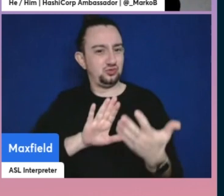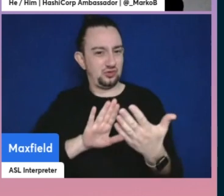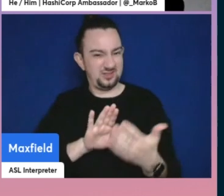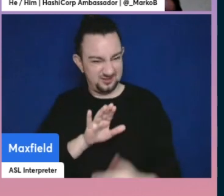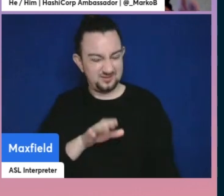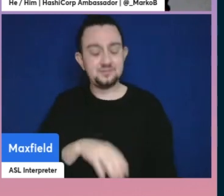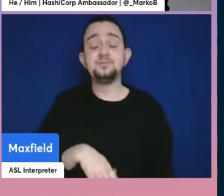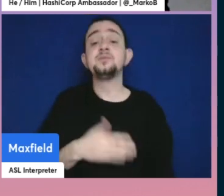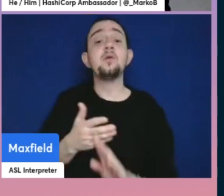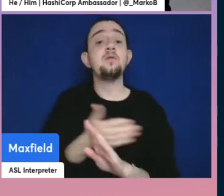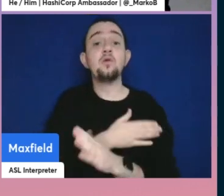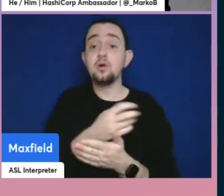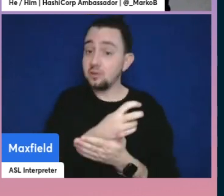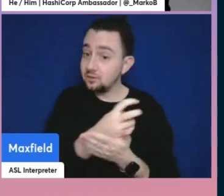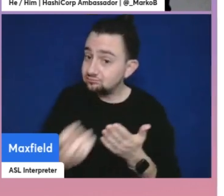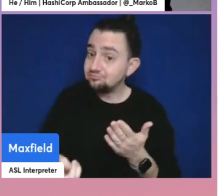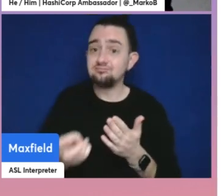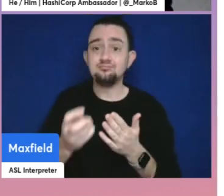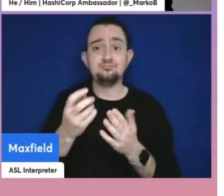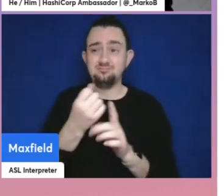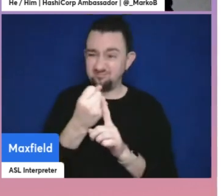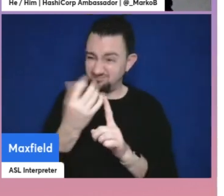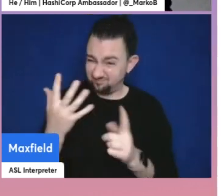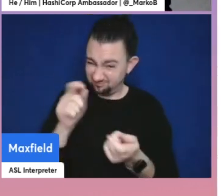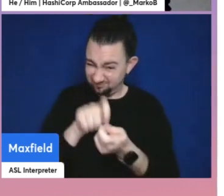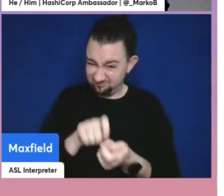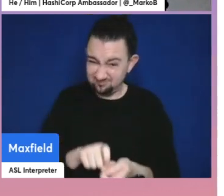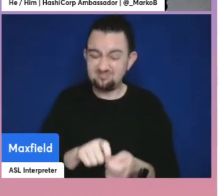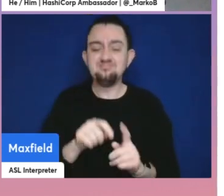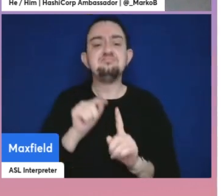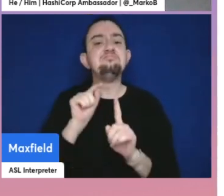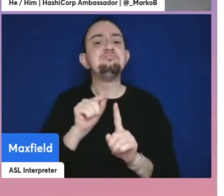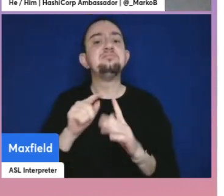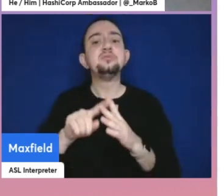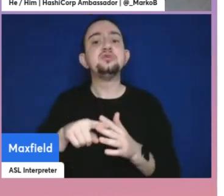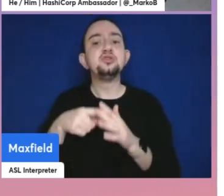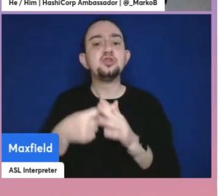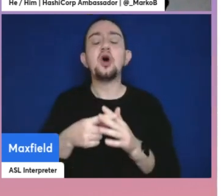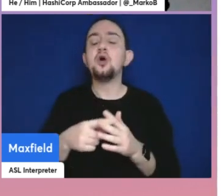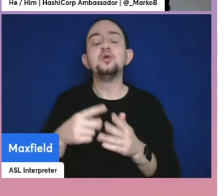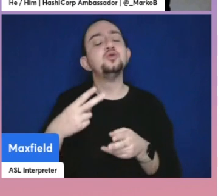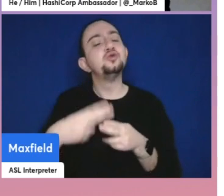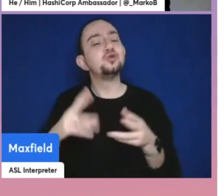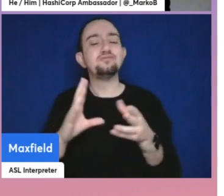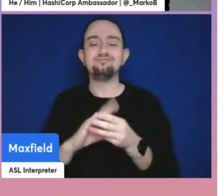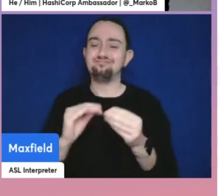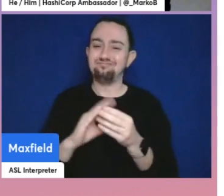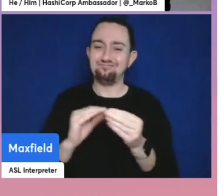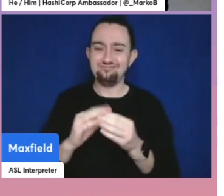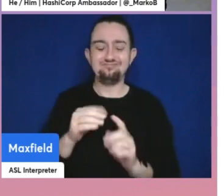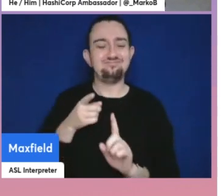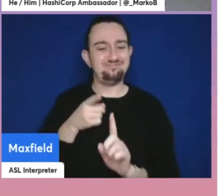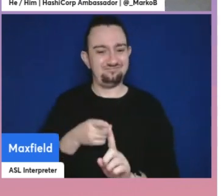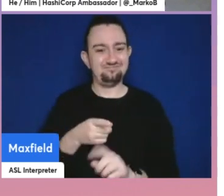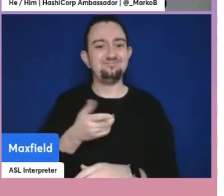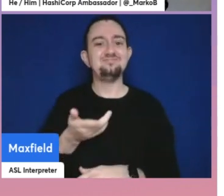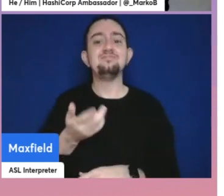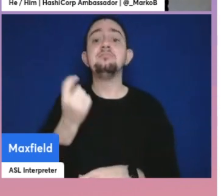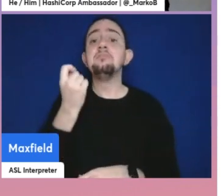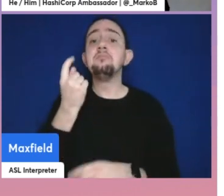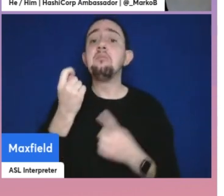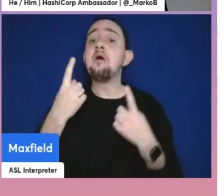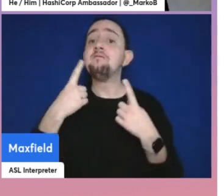kind of dive into nitty-gritty details, I would like to start with a short story. So there is a really